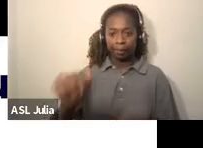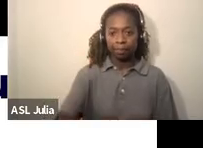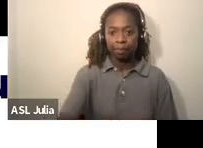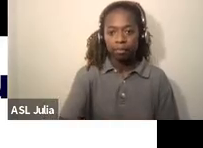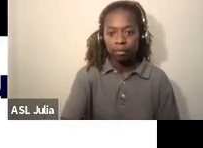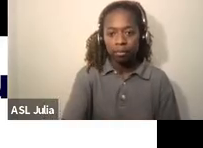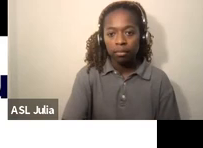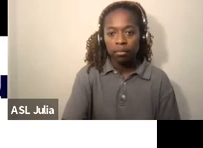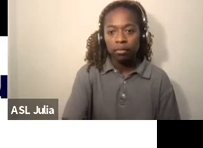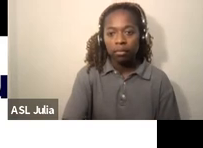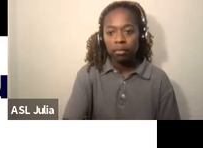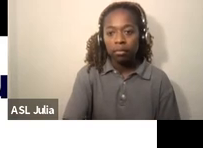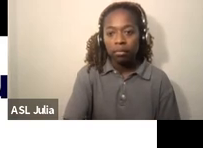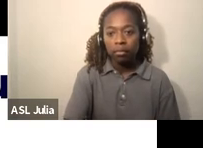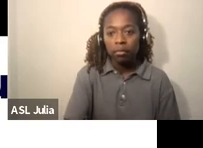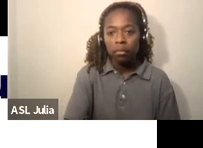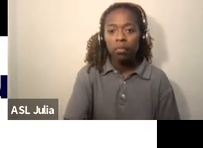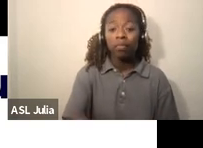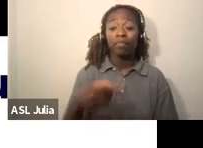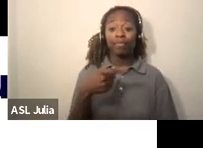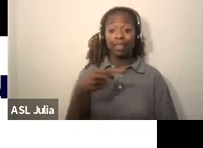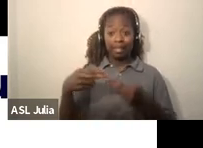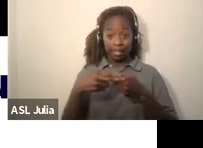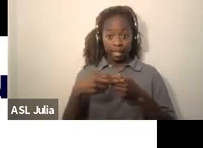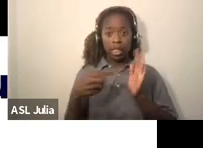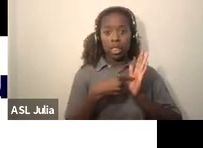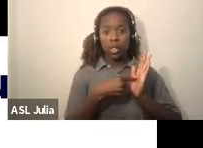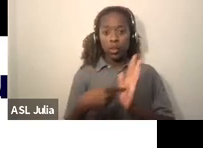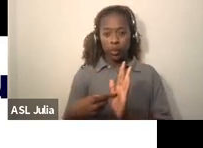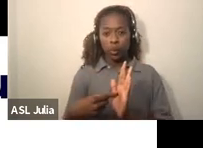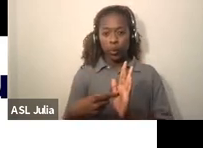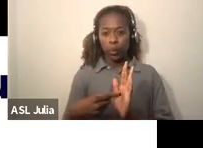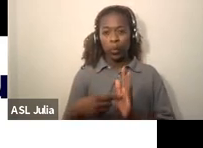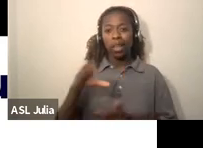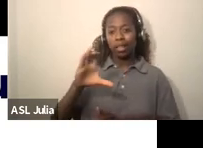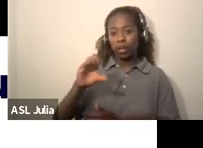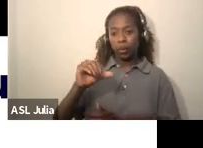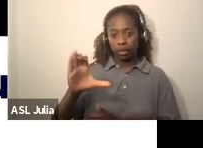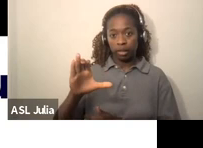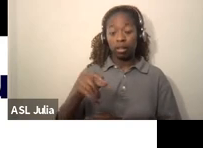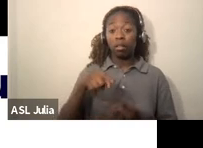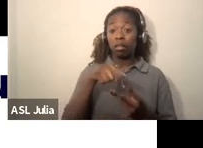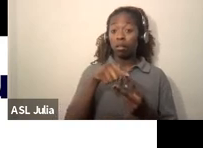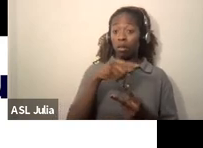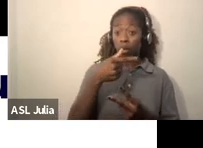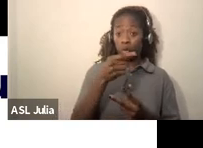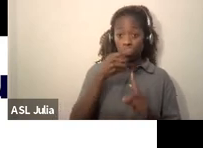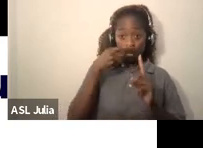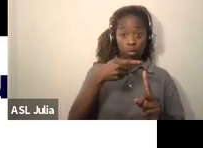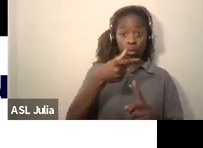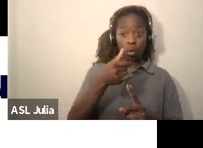this slide reflects the code of conduct uh bps teams um goals and our purpose um